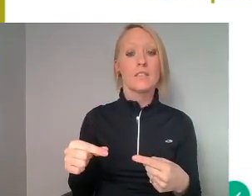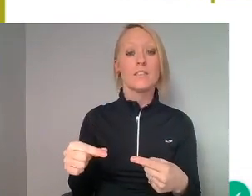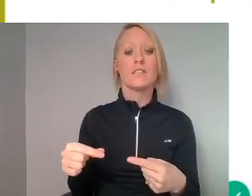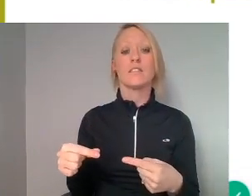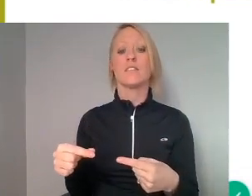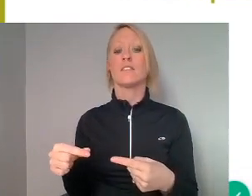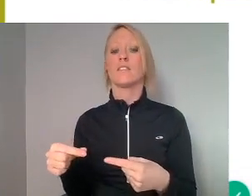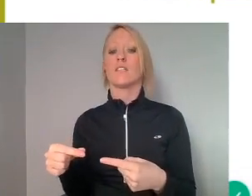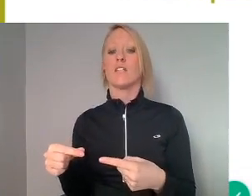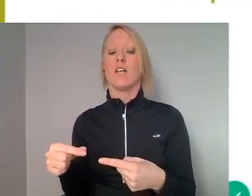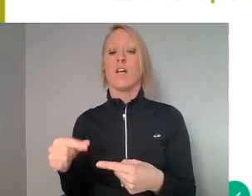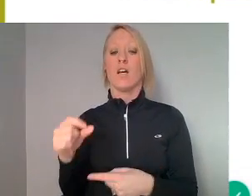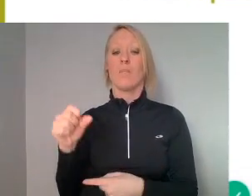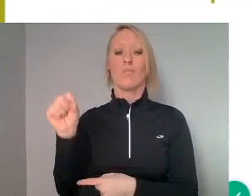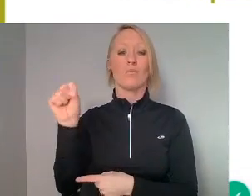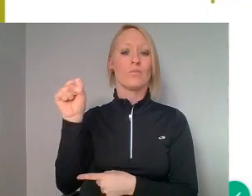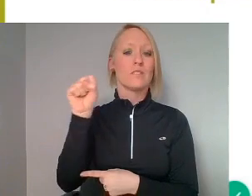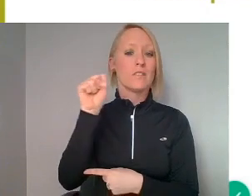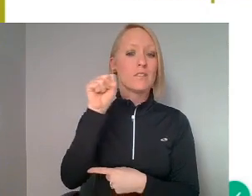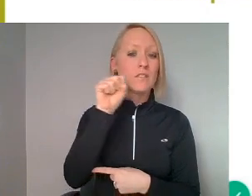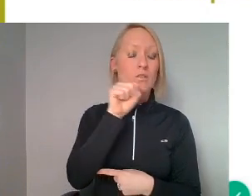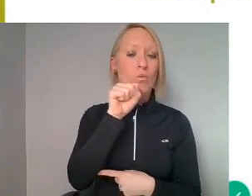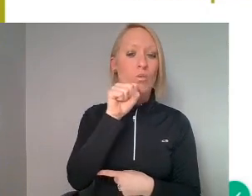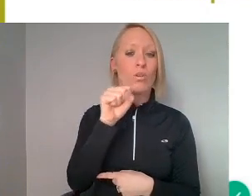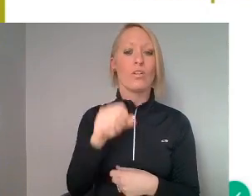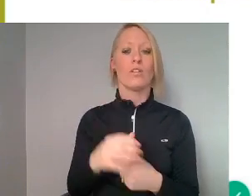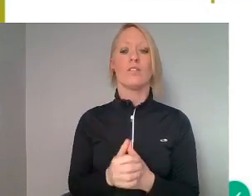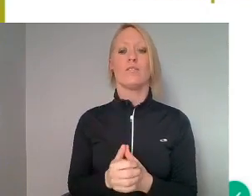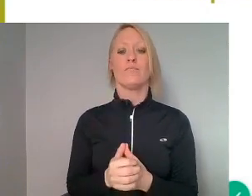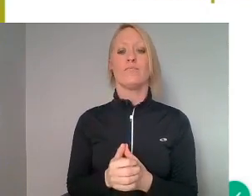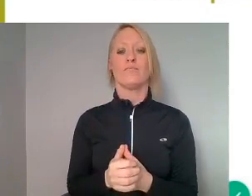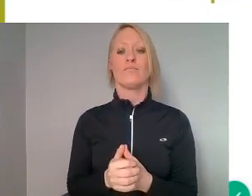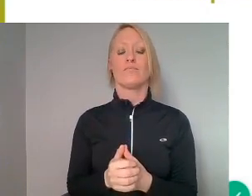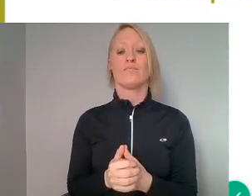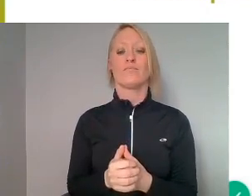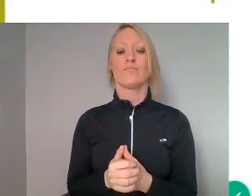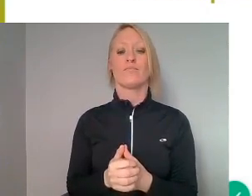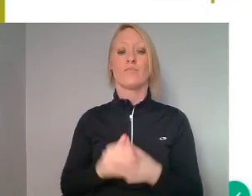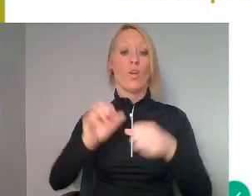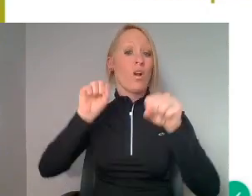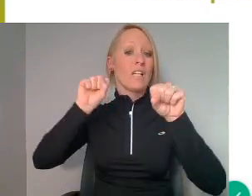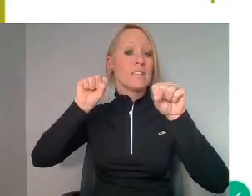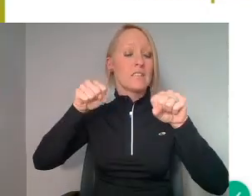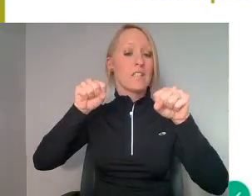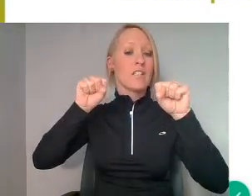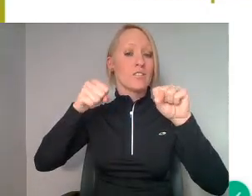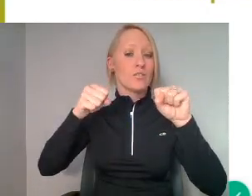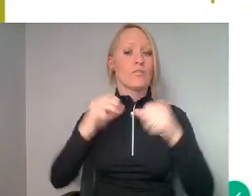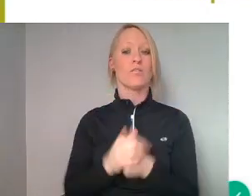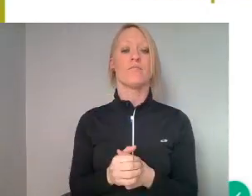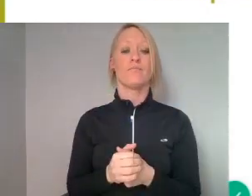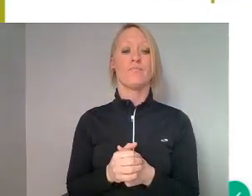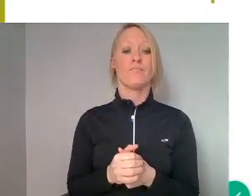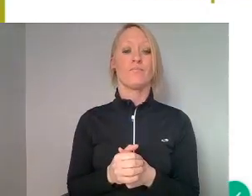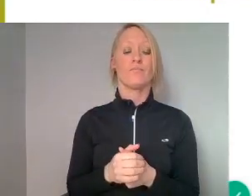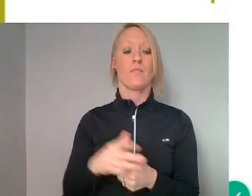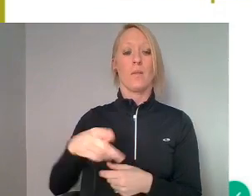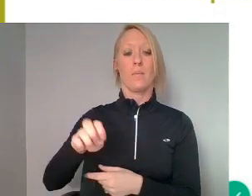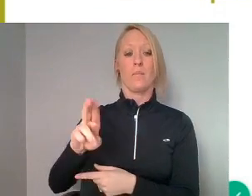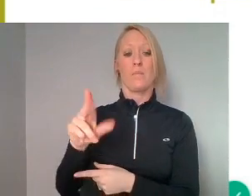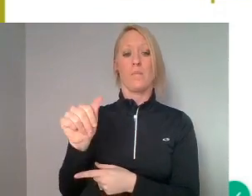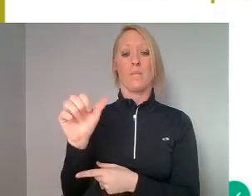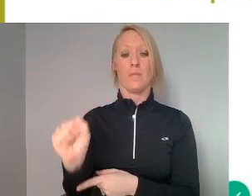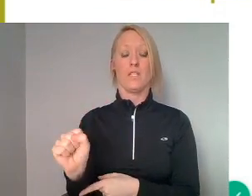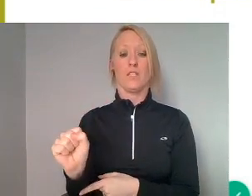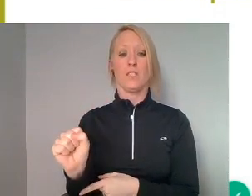those little kernels of the corn could make more corn plants. So if you take a look at that pea pod that I have in the lower